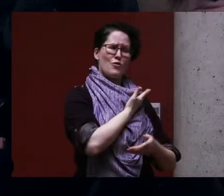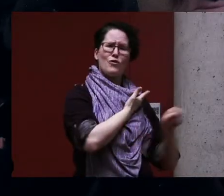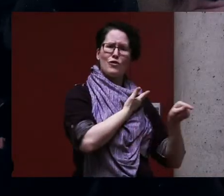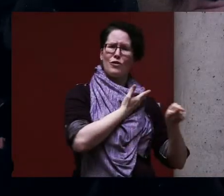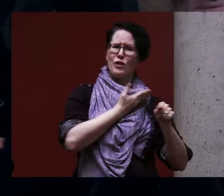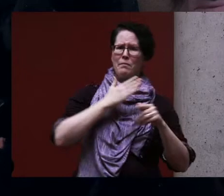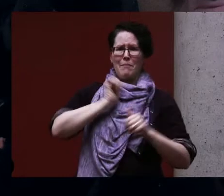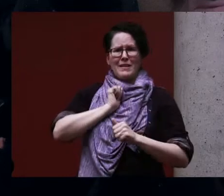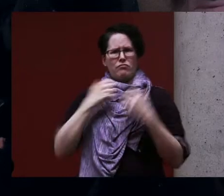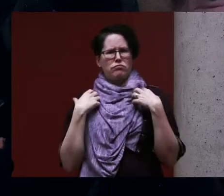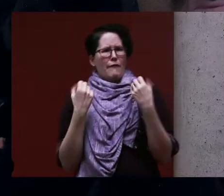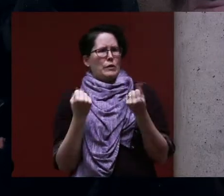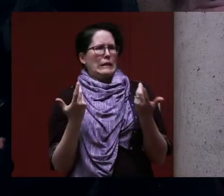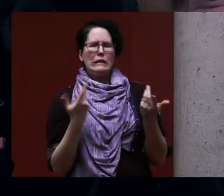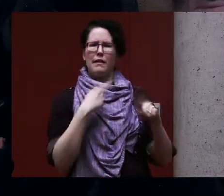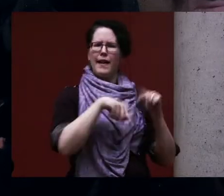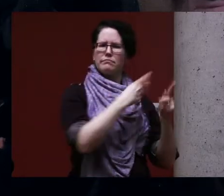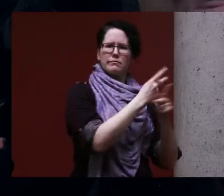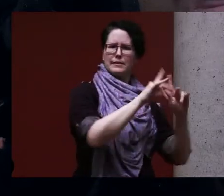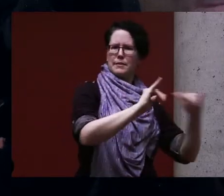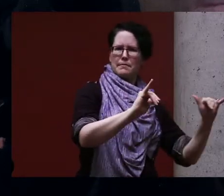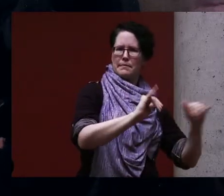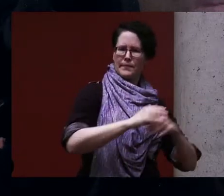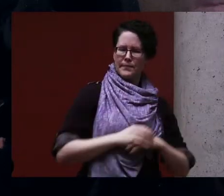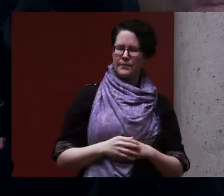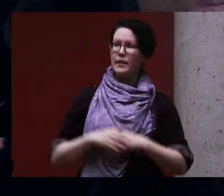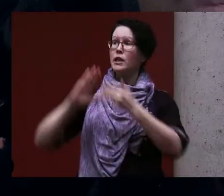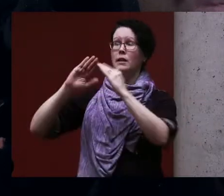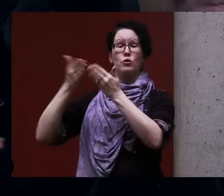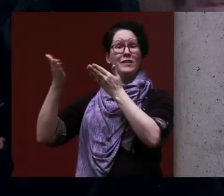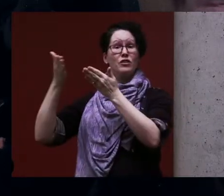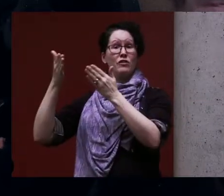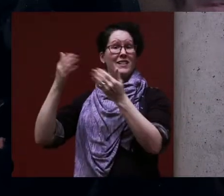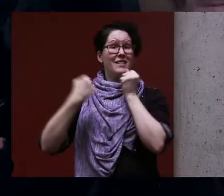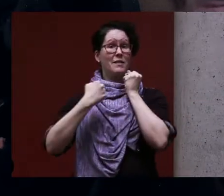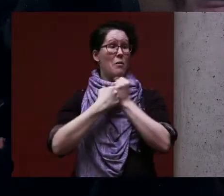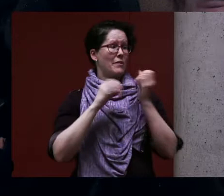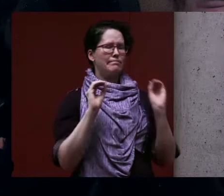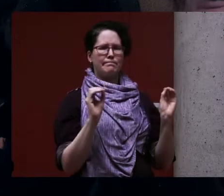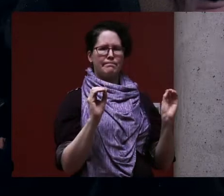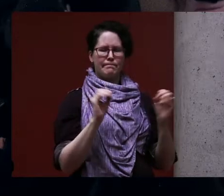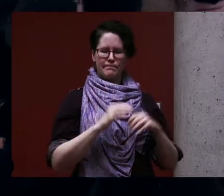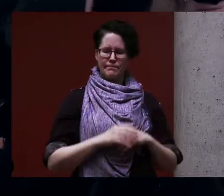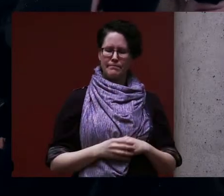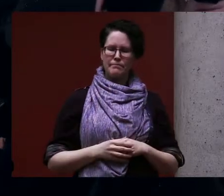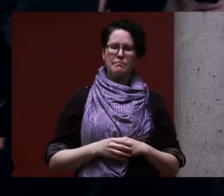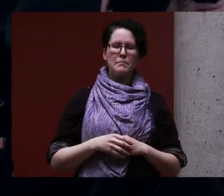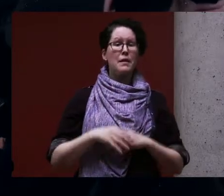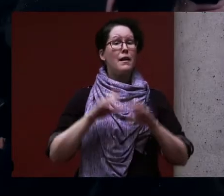period. The Department of Community Service offered me no options. The Department of Health,